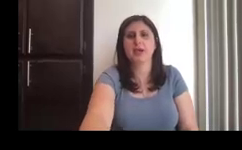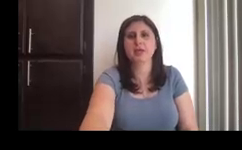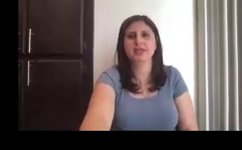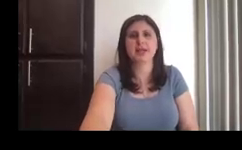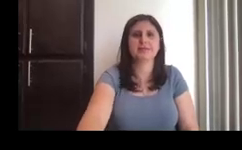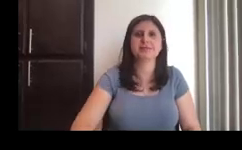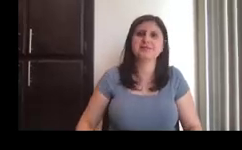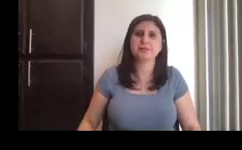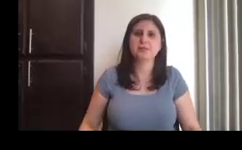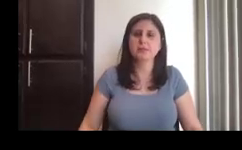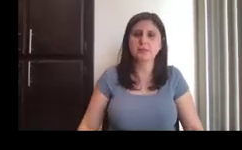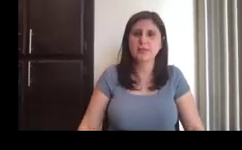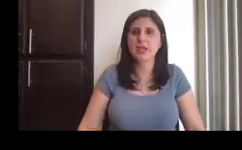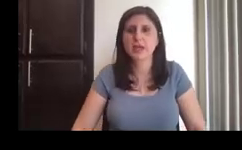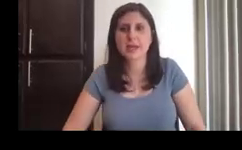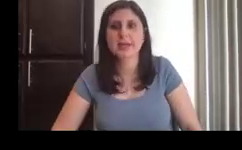Okay, almost there.